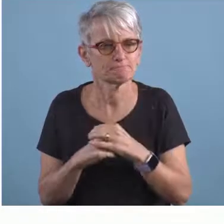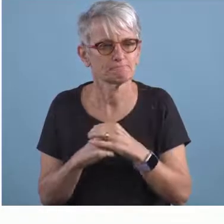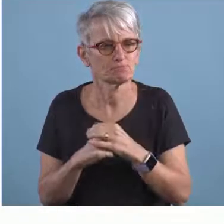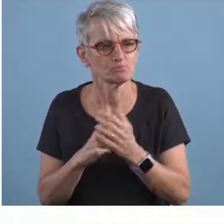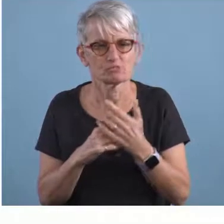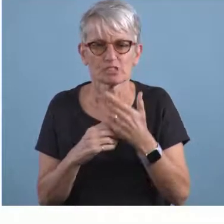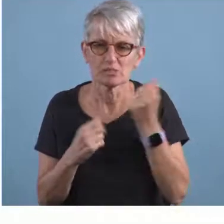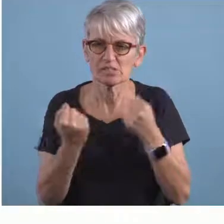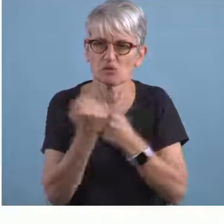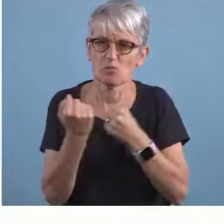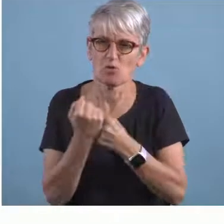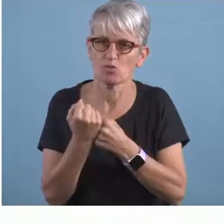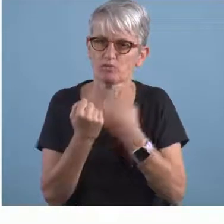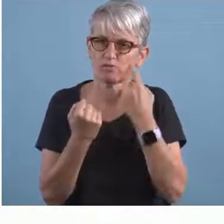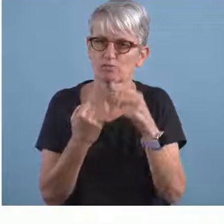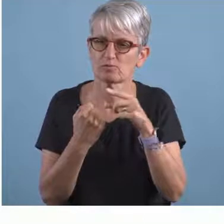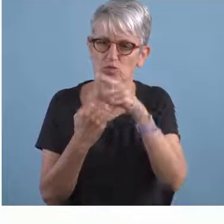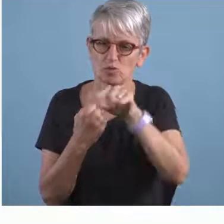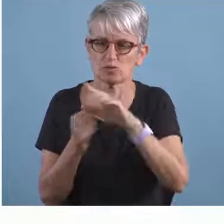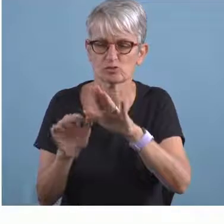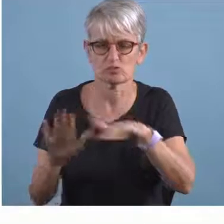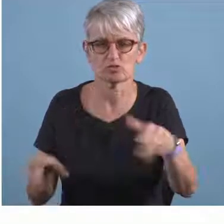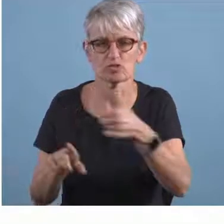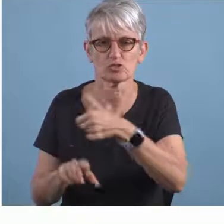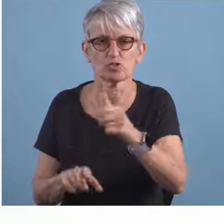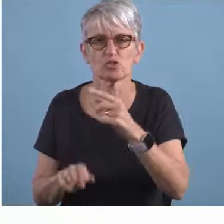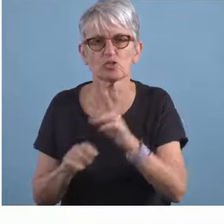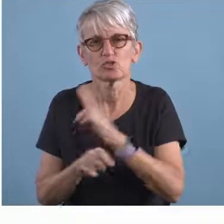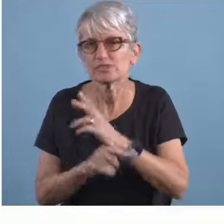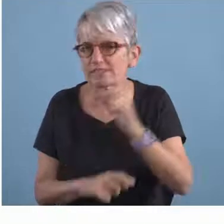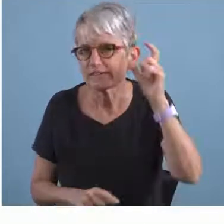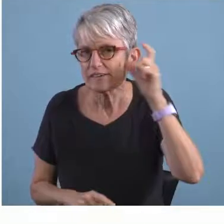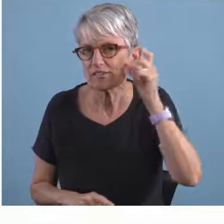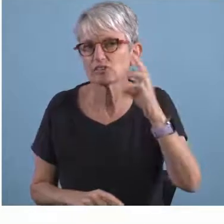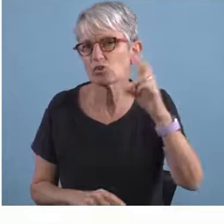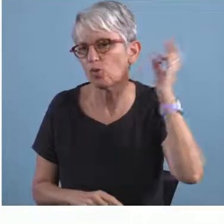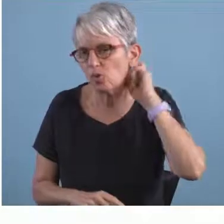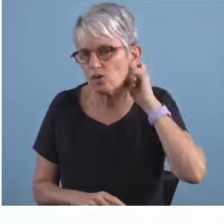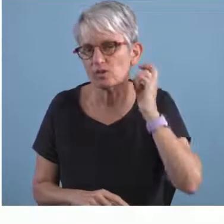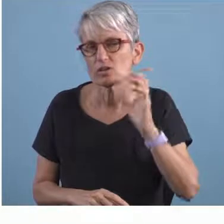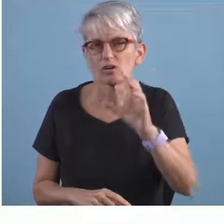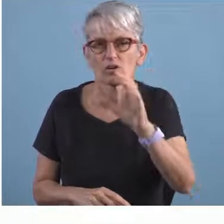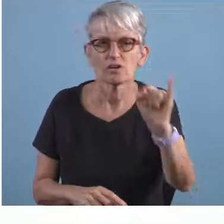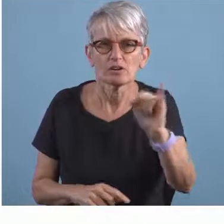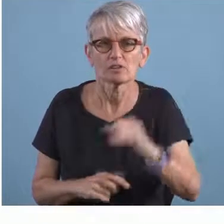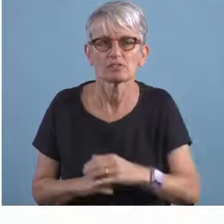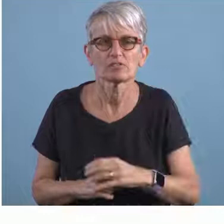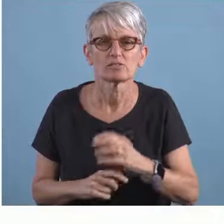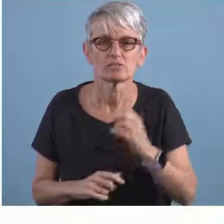support that you can give for kids who are using hearing aids or cochlear implants to make the